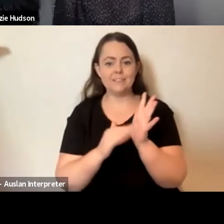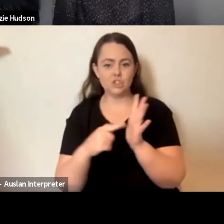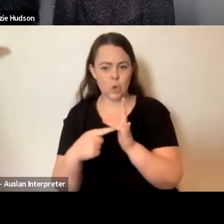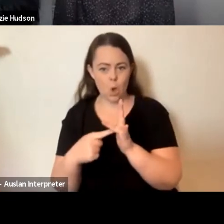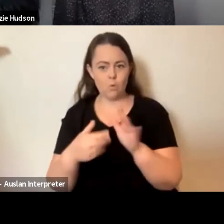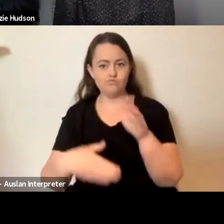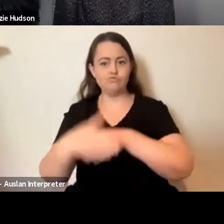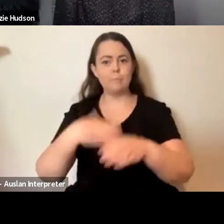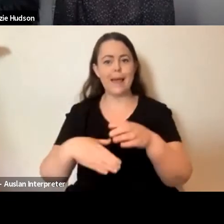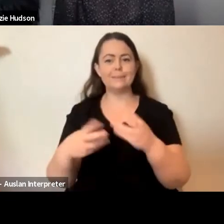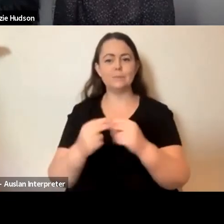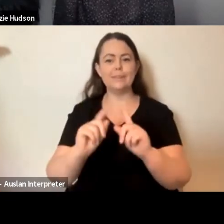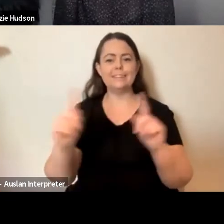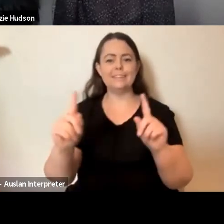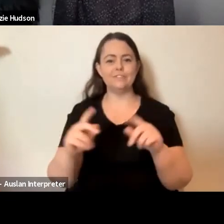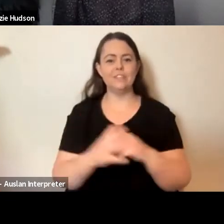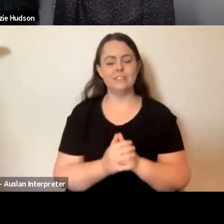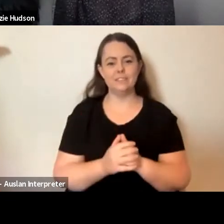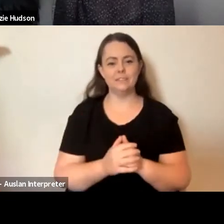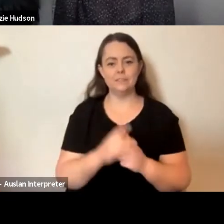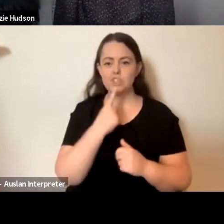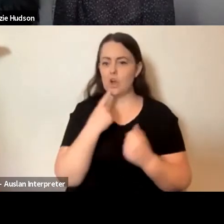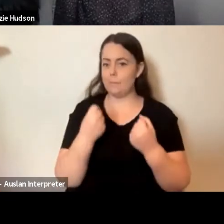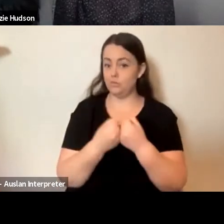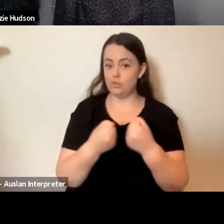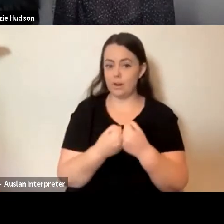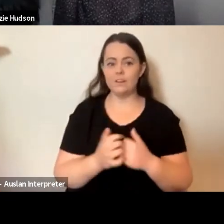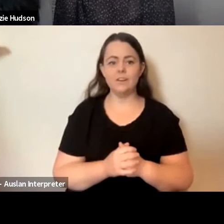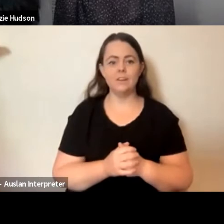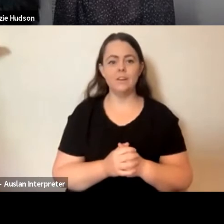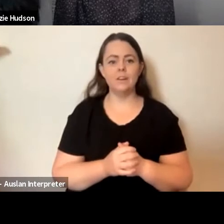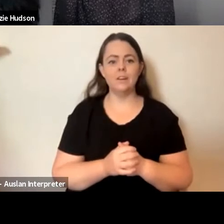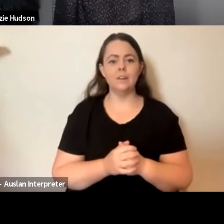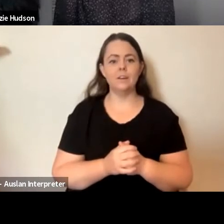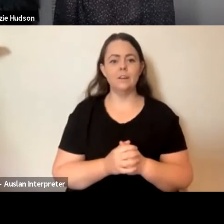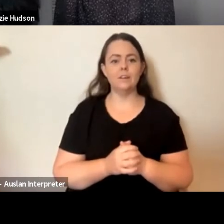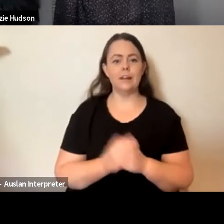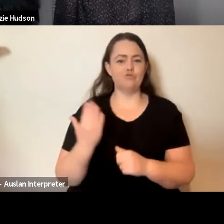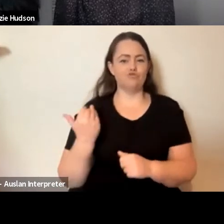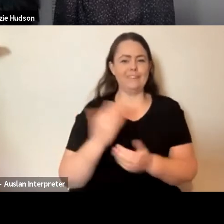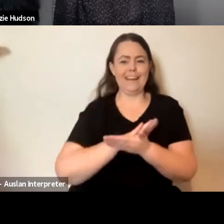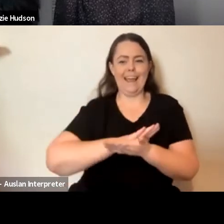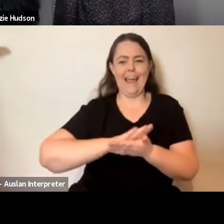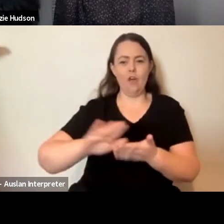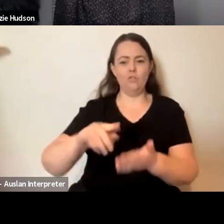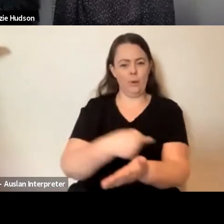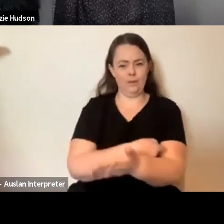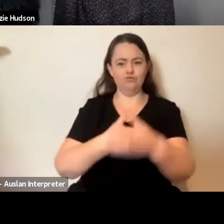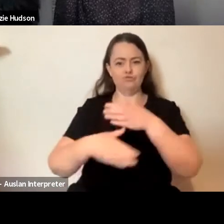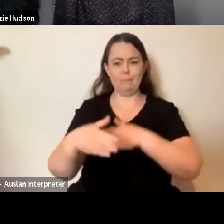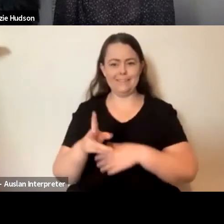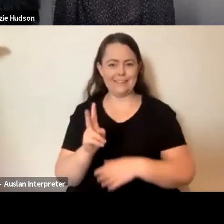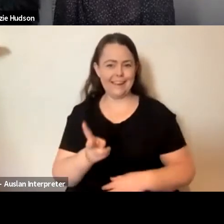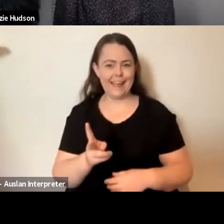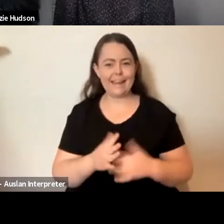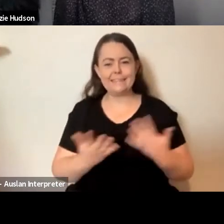And the cases we've had more recently seem to indicate just 6-man or heroin. So I don't think we're going to necessarily see